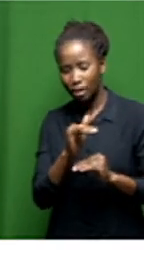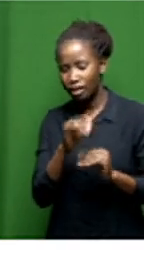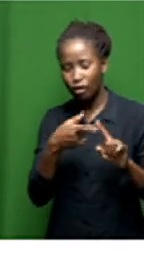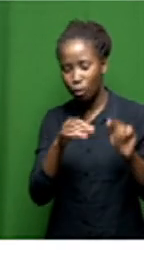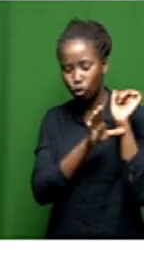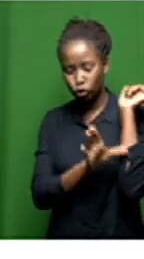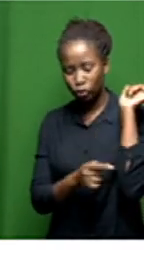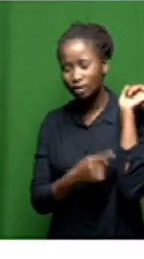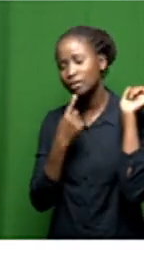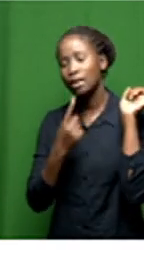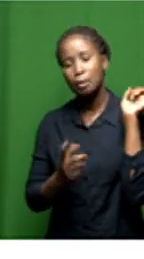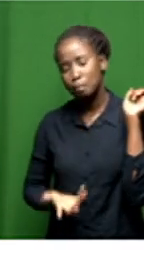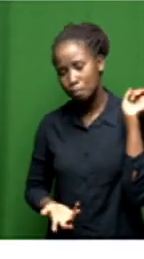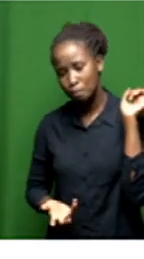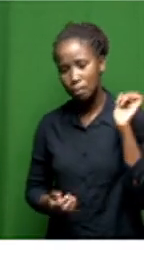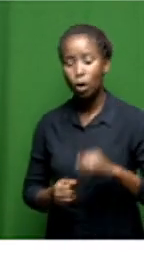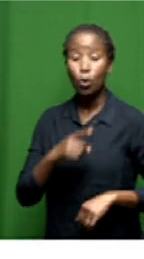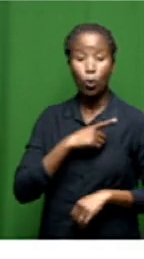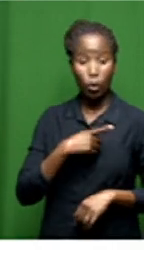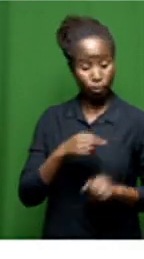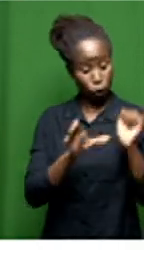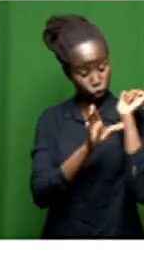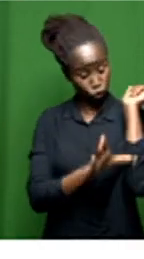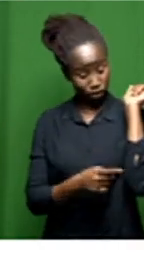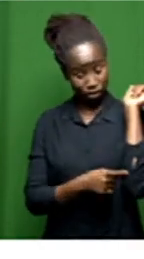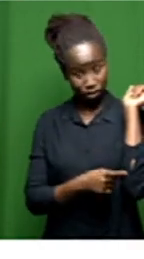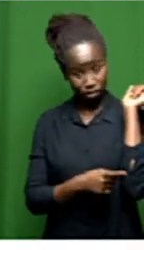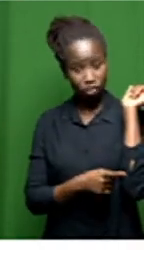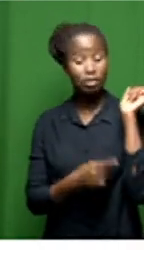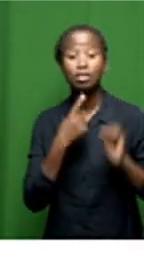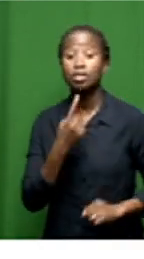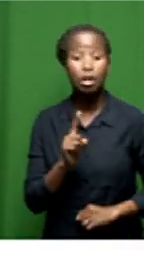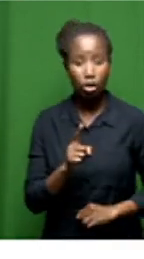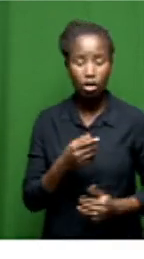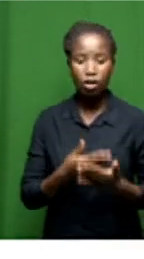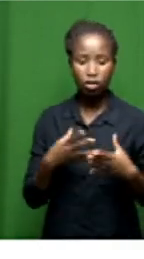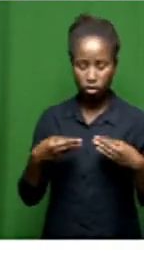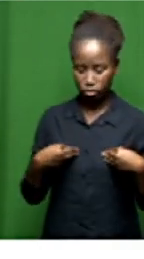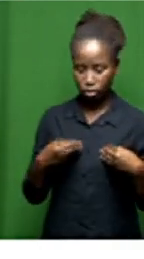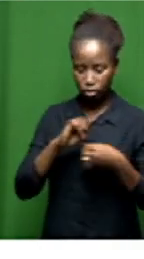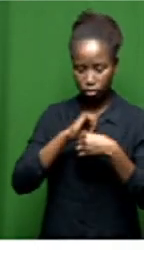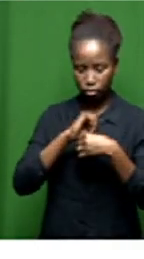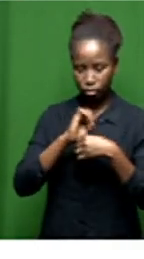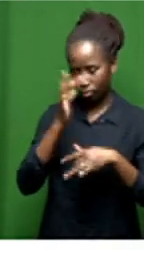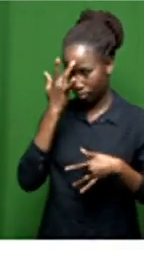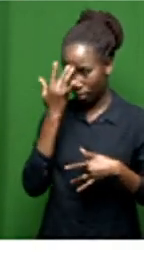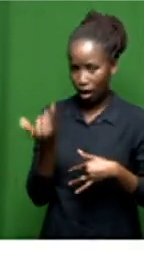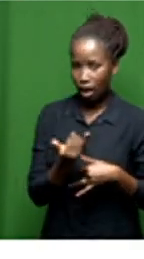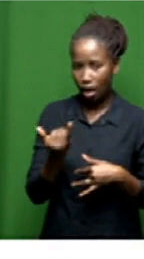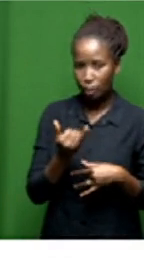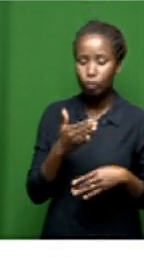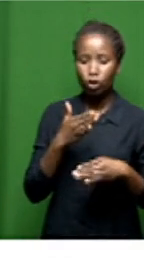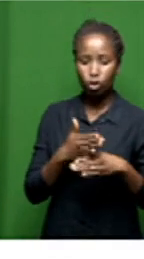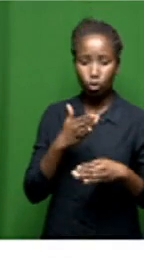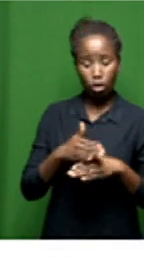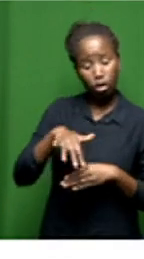constitutional rights, because the Constitution also allows a disease like this, an occupational health risk,